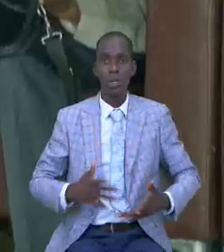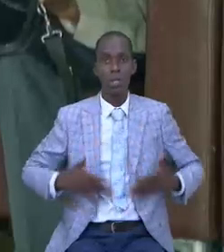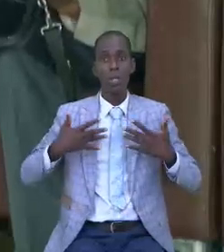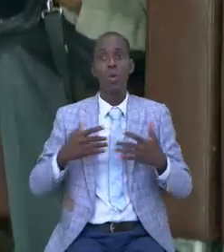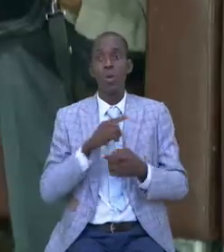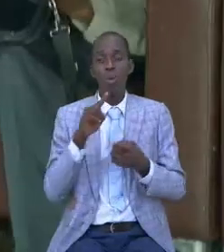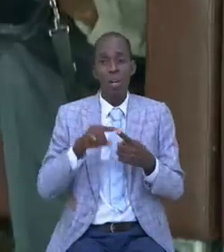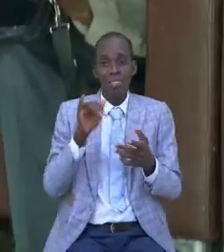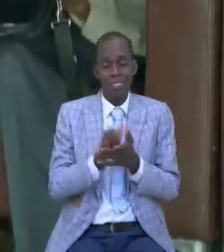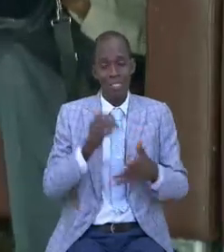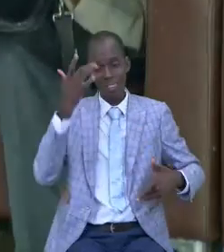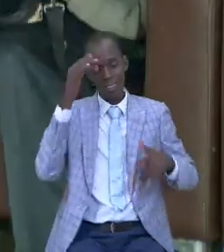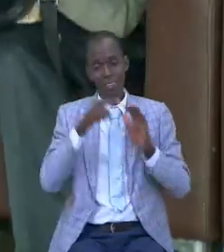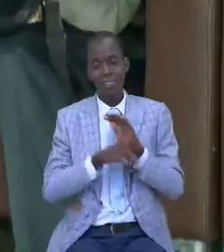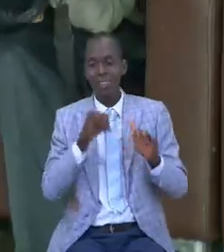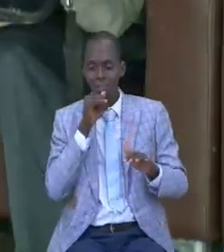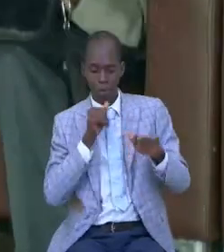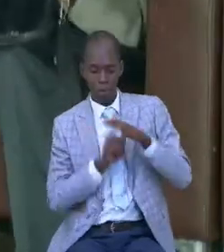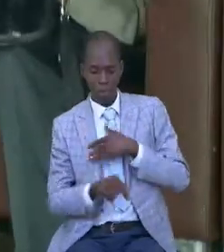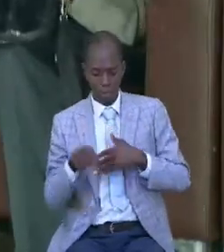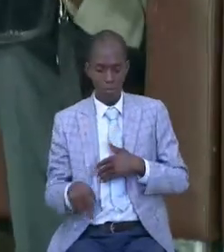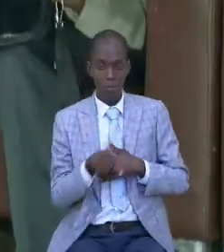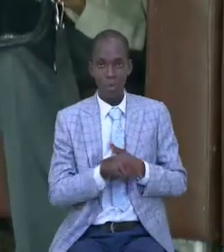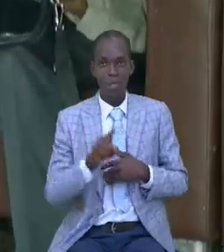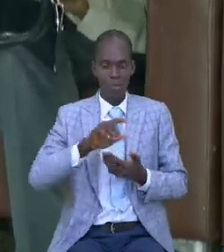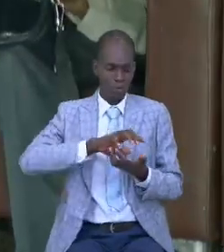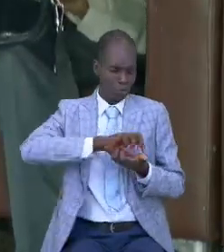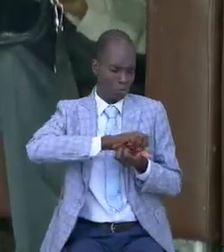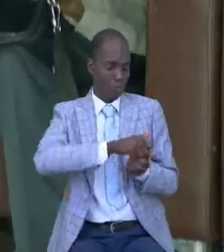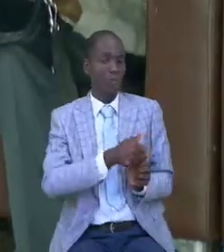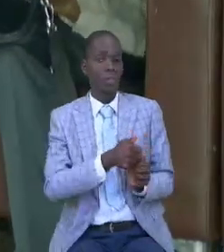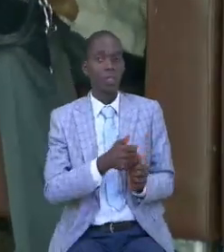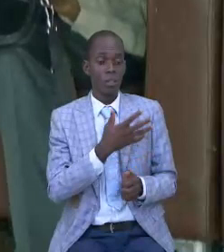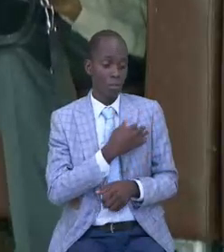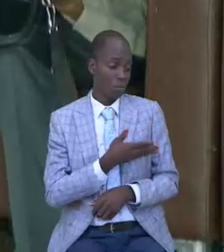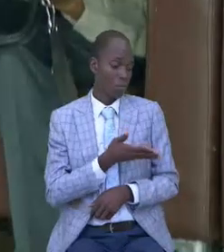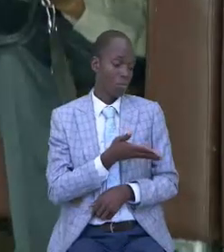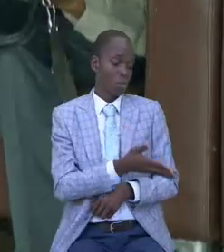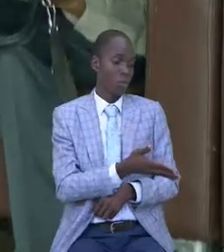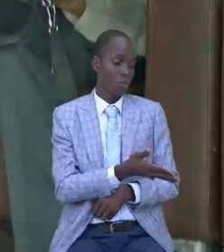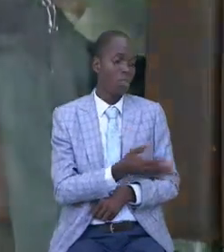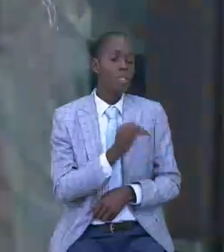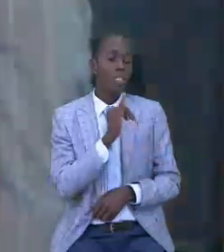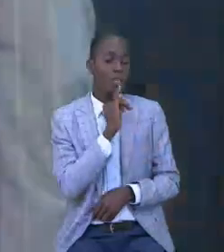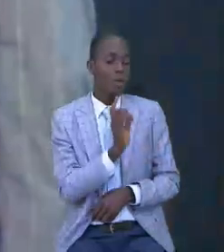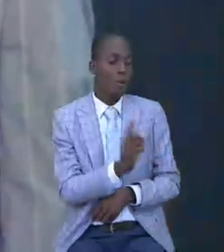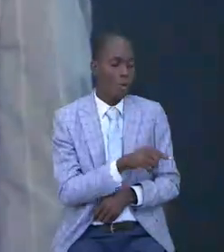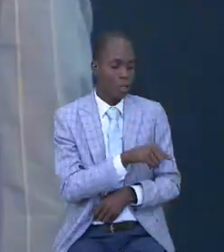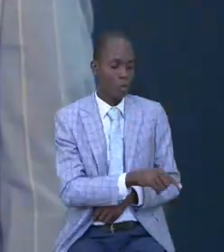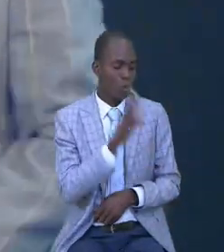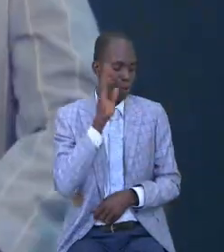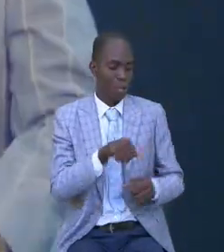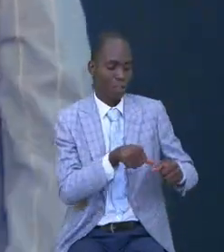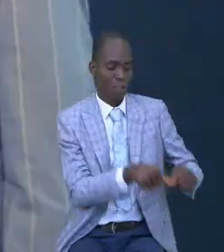and you trample over that thing and you say, there is where you